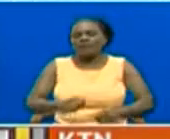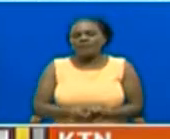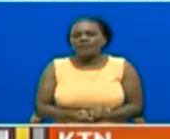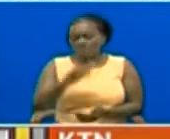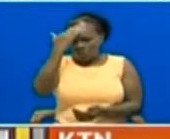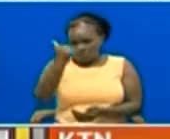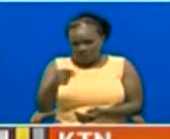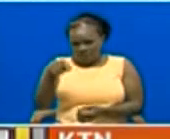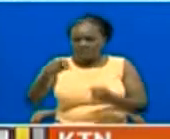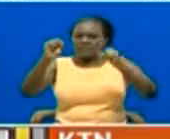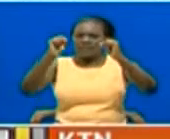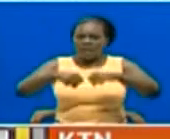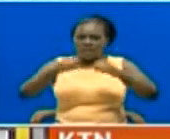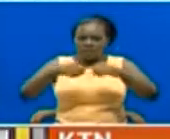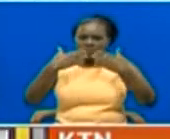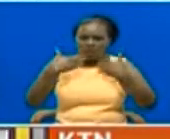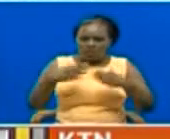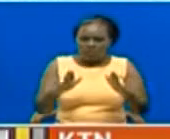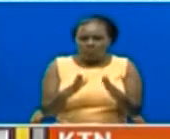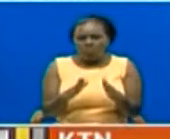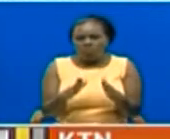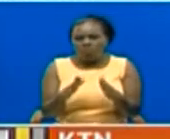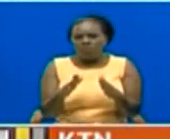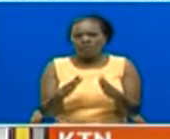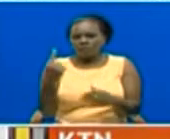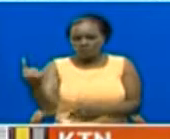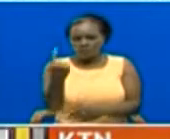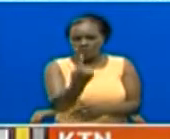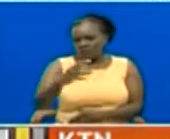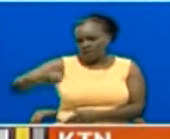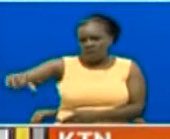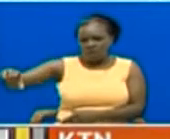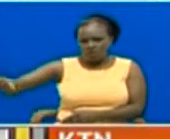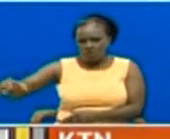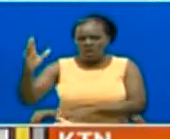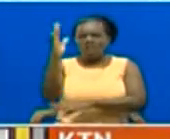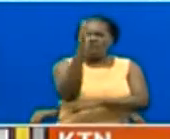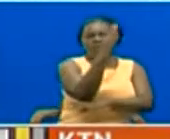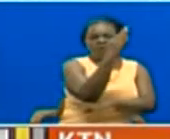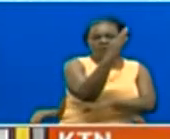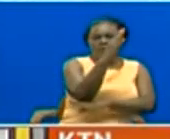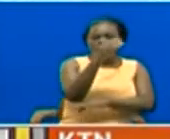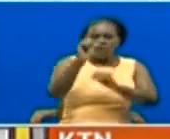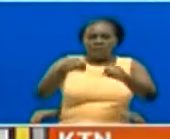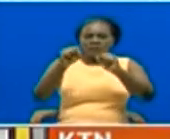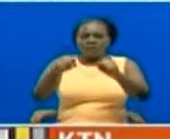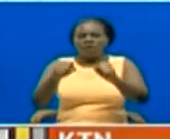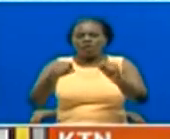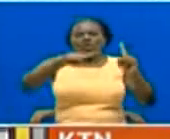because it's the aggregate of each county's forest cover that